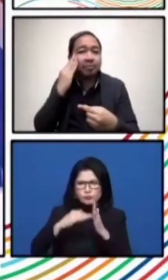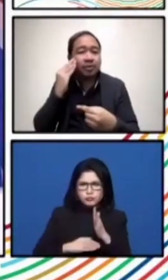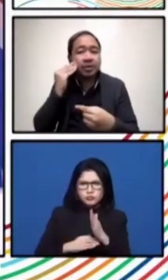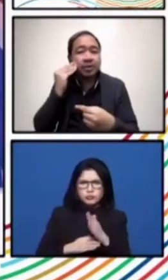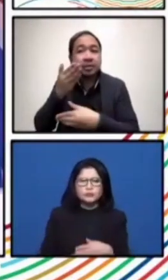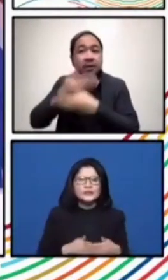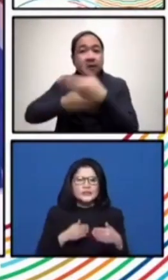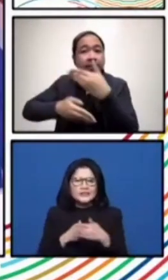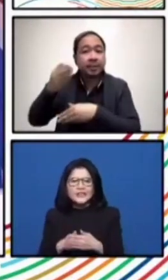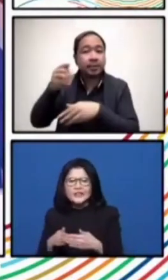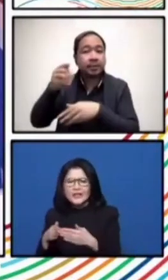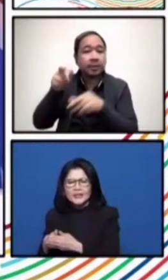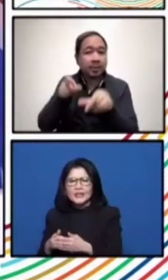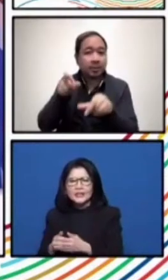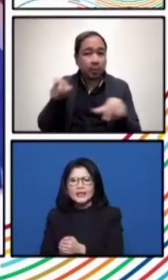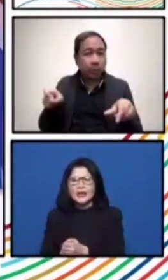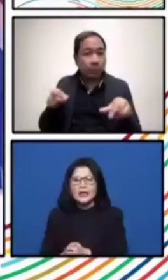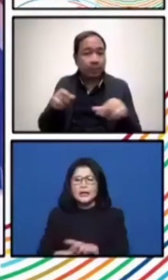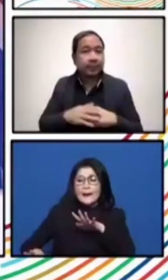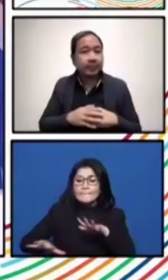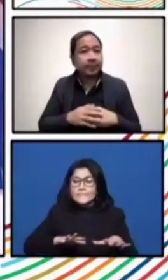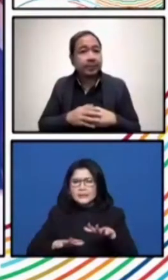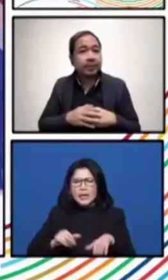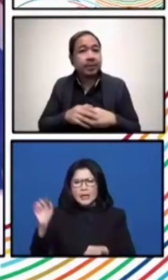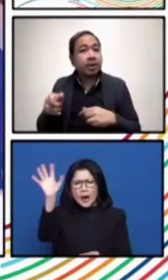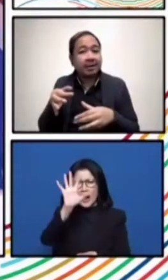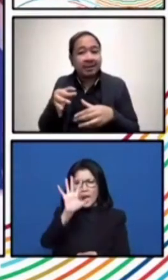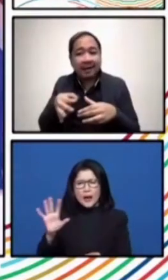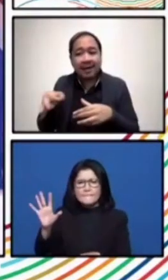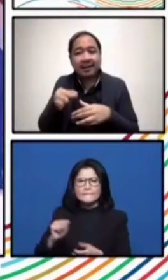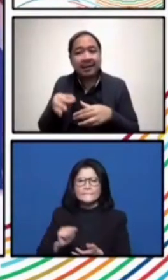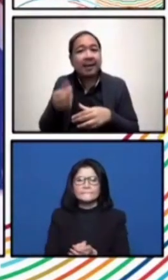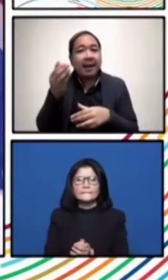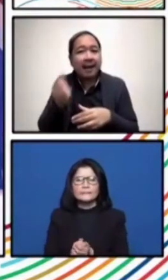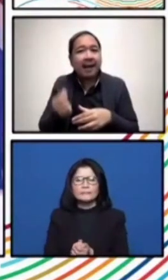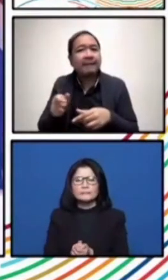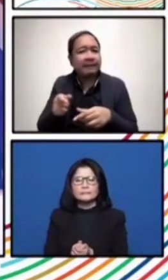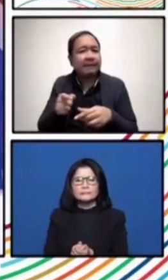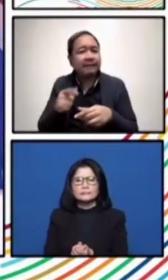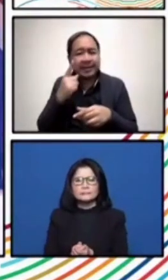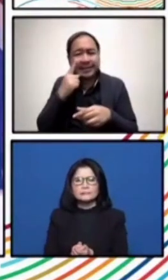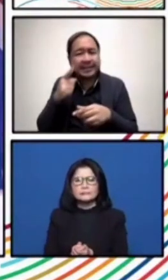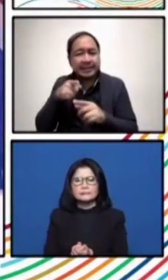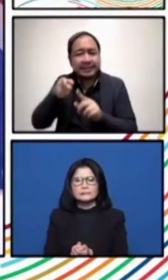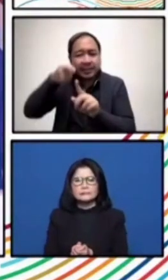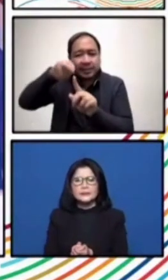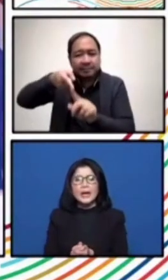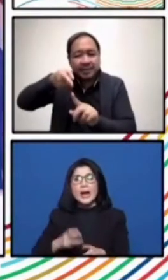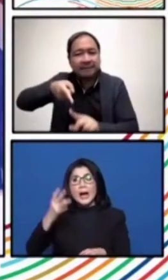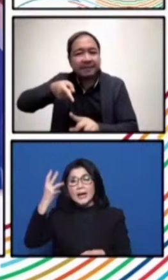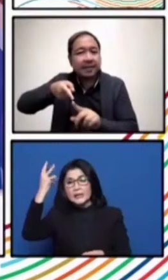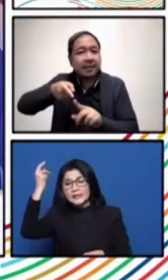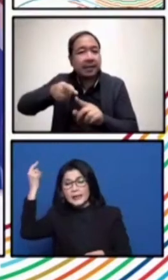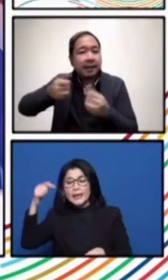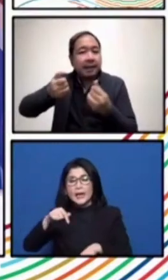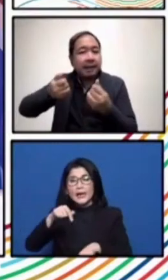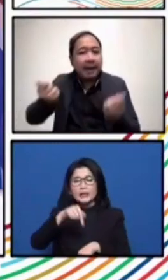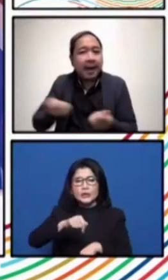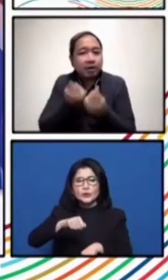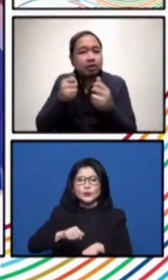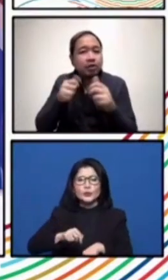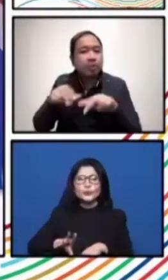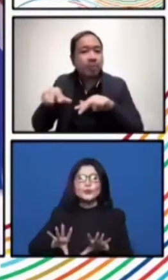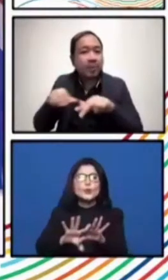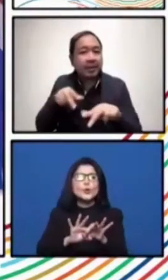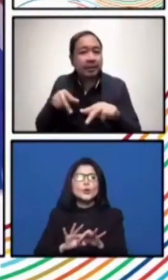disaster at Island level we have what we call the risk reduction plants and these are done in collaboration with the